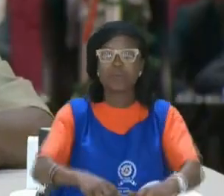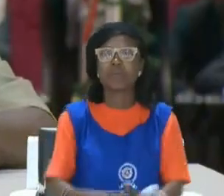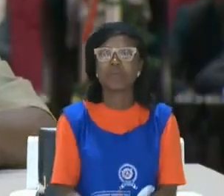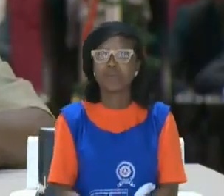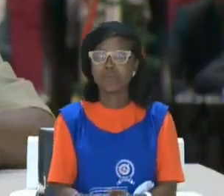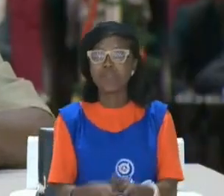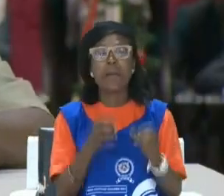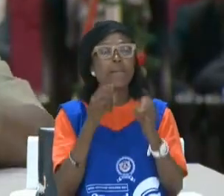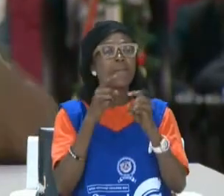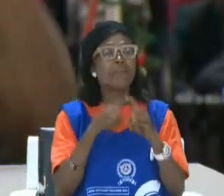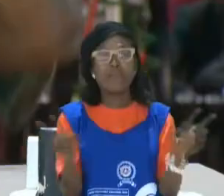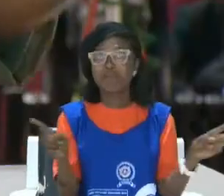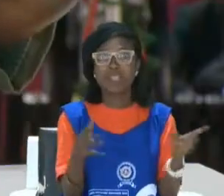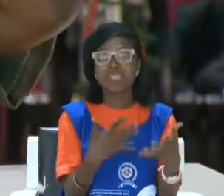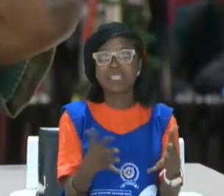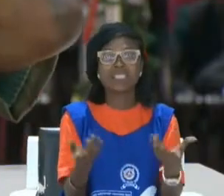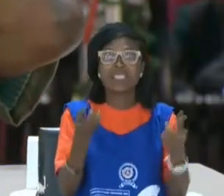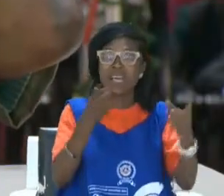And